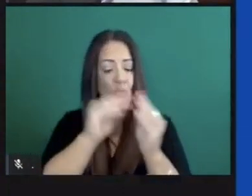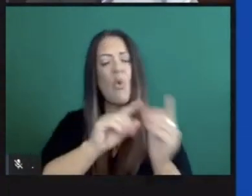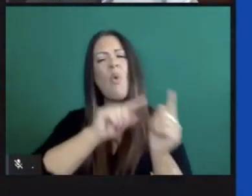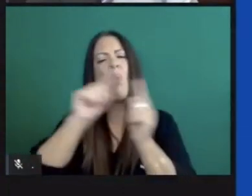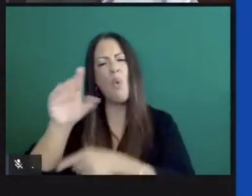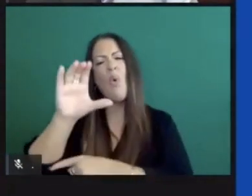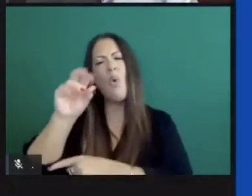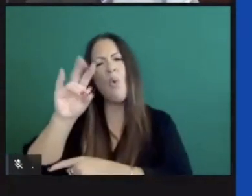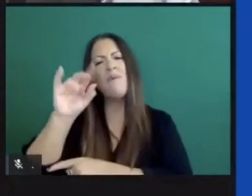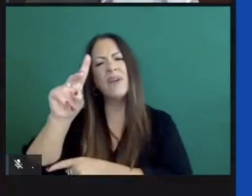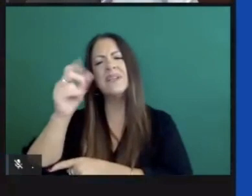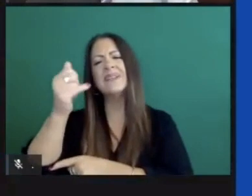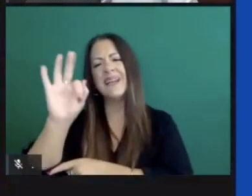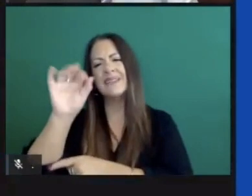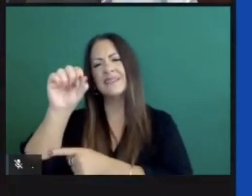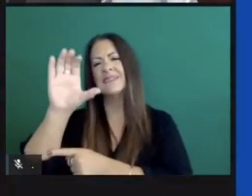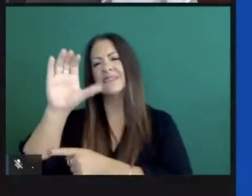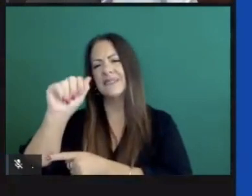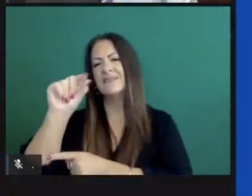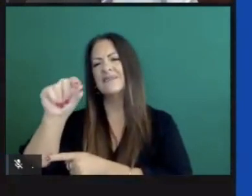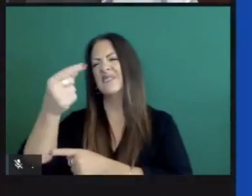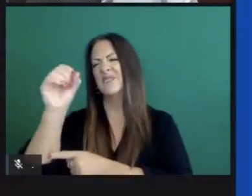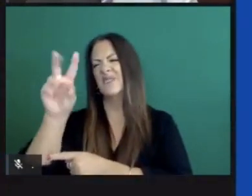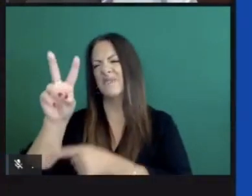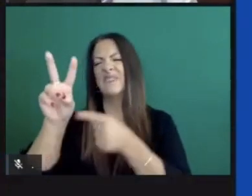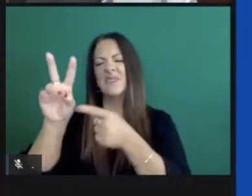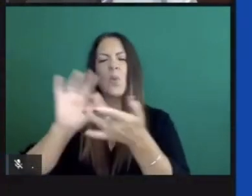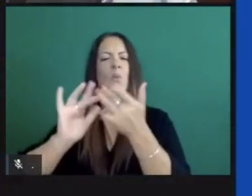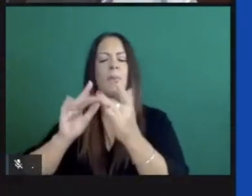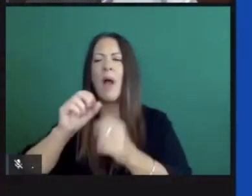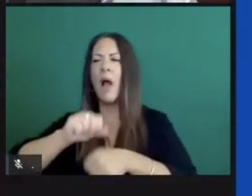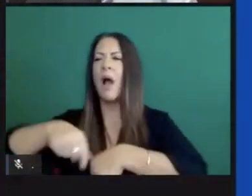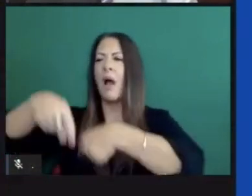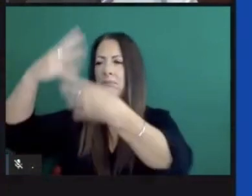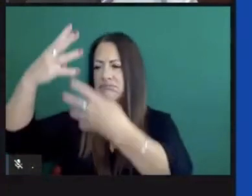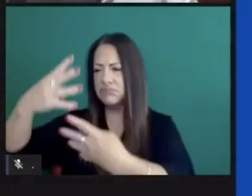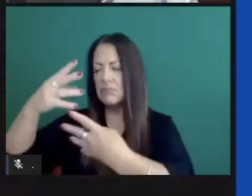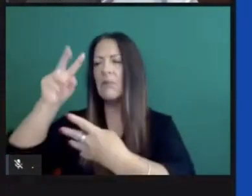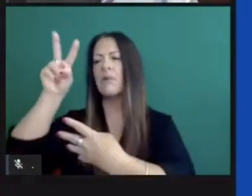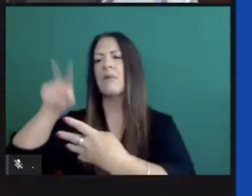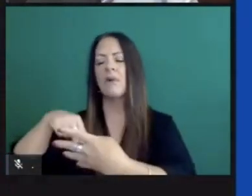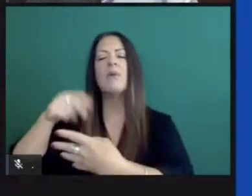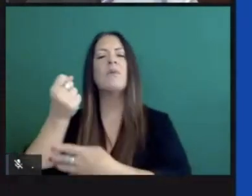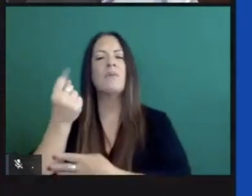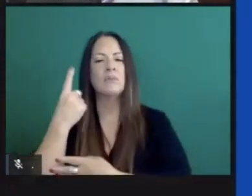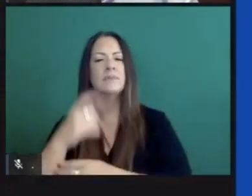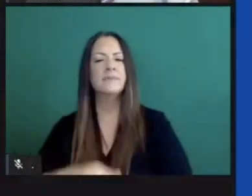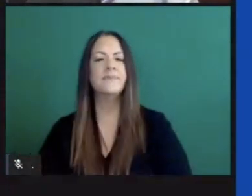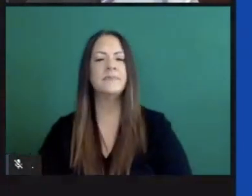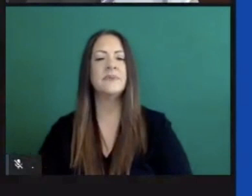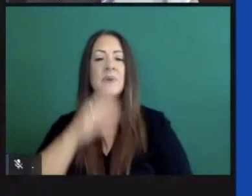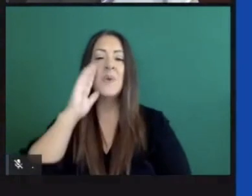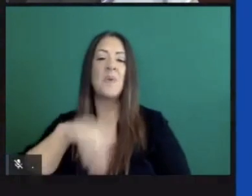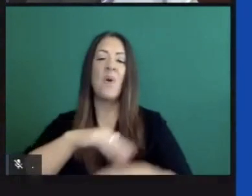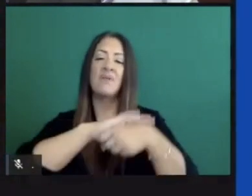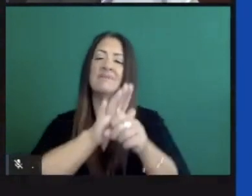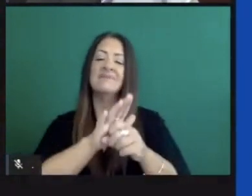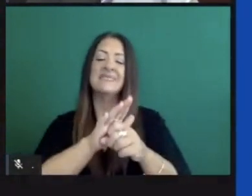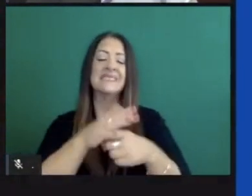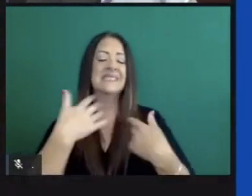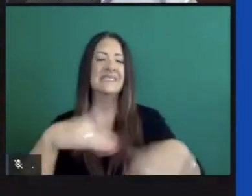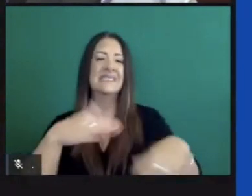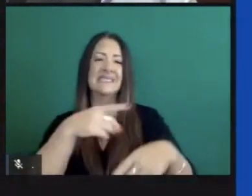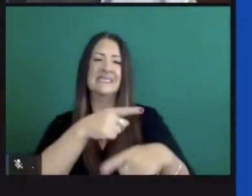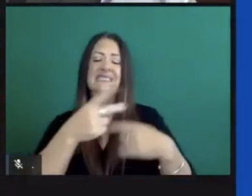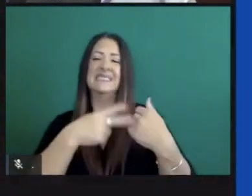covid19.ca.gov website as well. The highlights are that COVID-19 continues to pose an important risk, as we say time and time again.